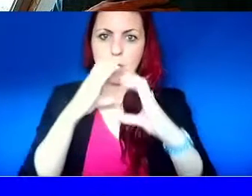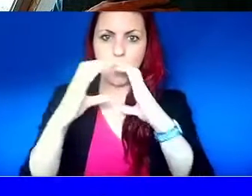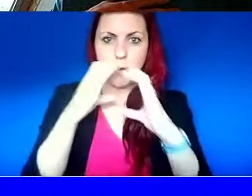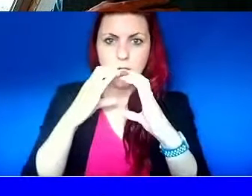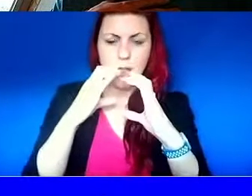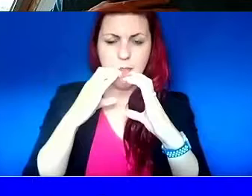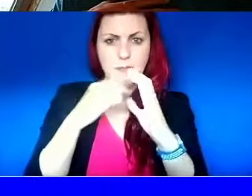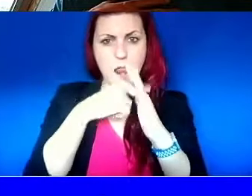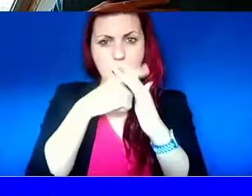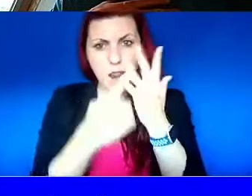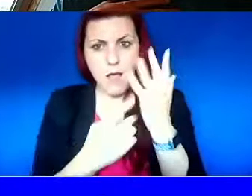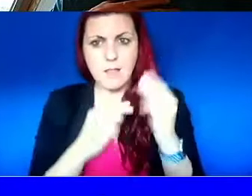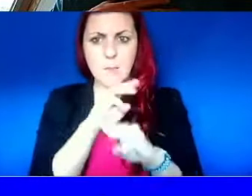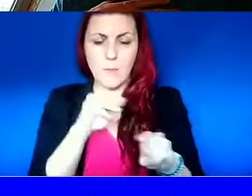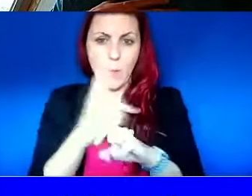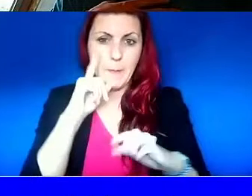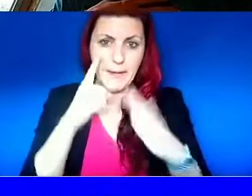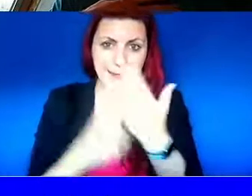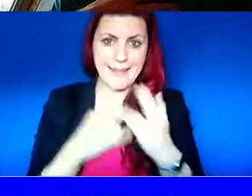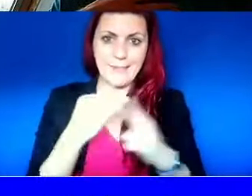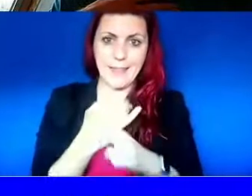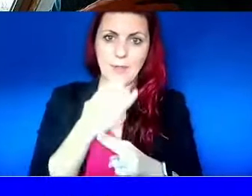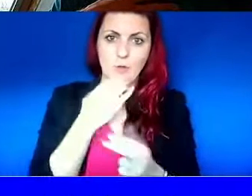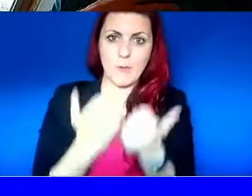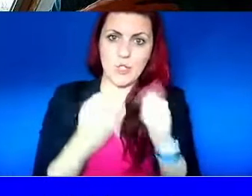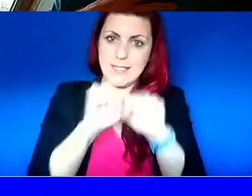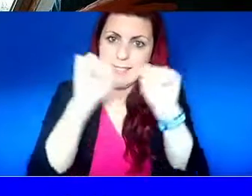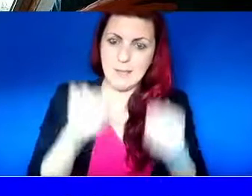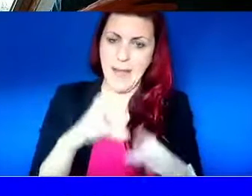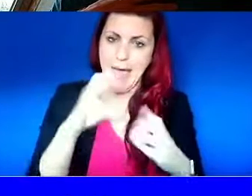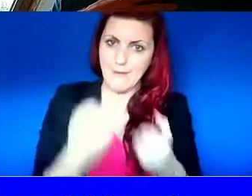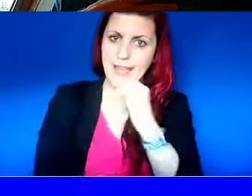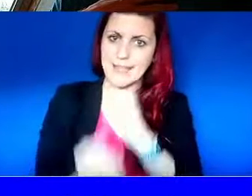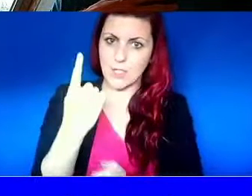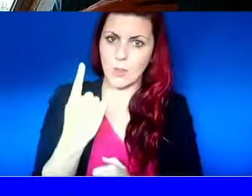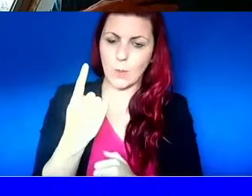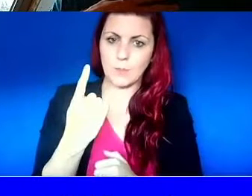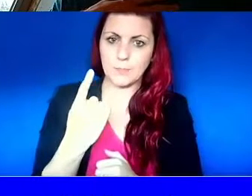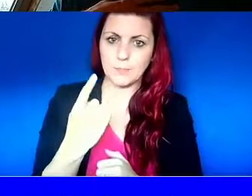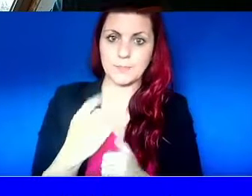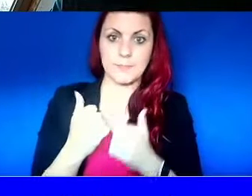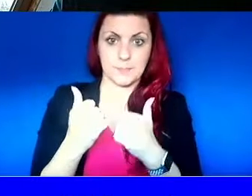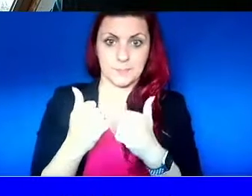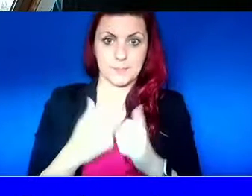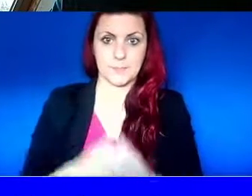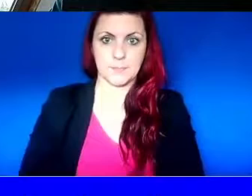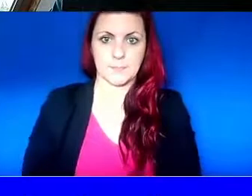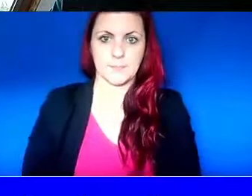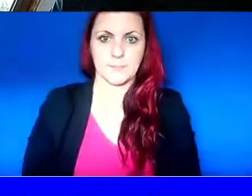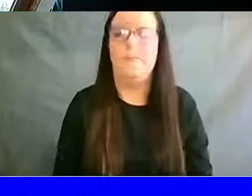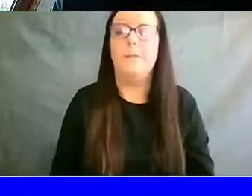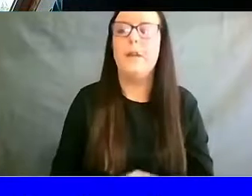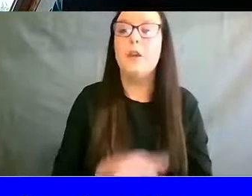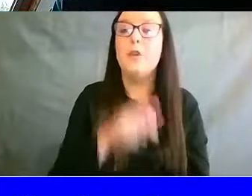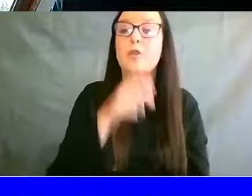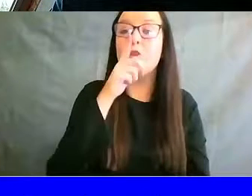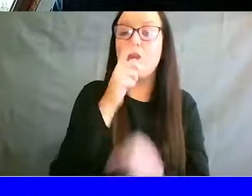lot of people, we believe, in the criminal justice system. So given the kind of the profile of the people going into the criminal justice